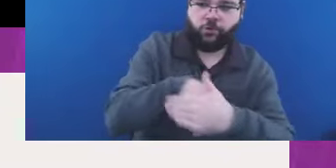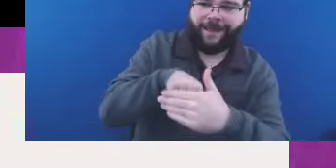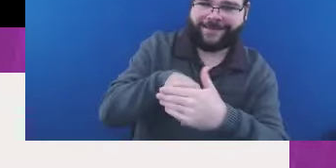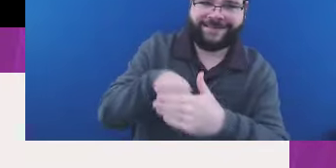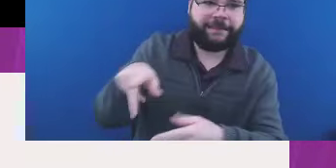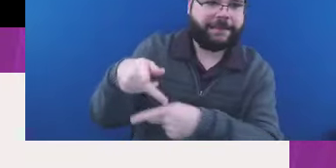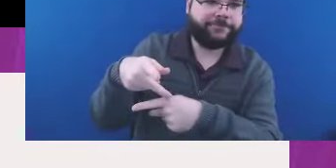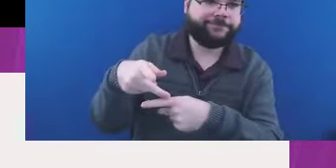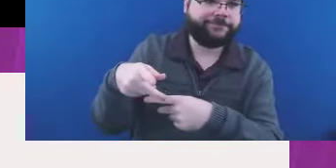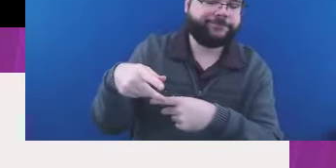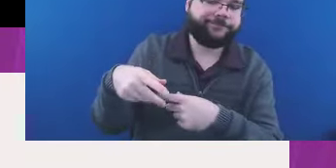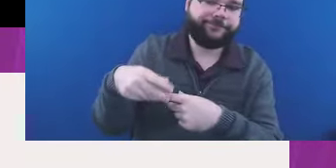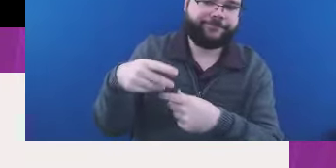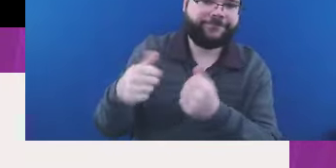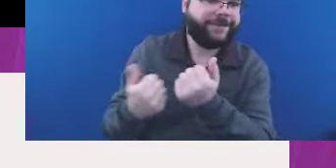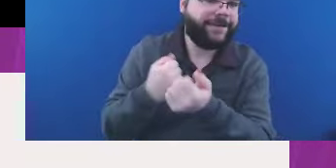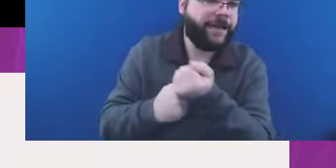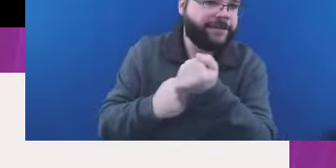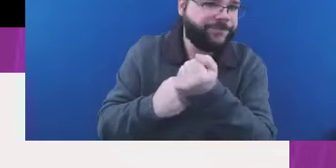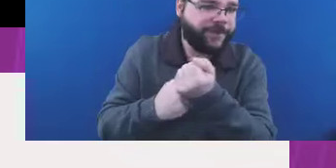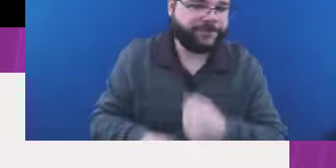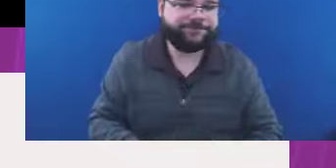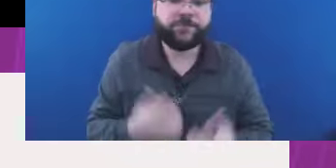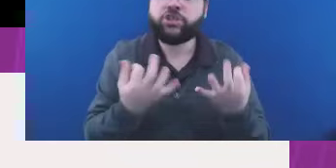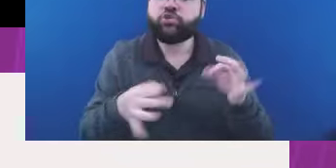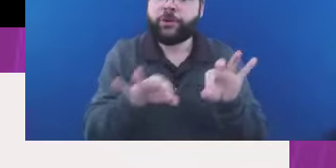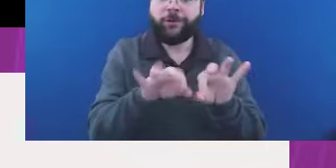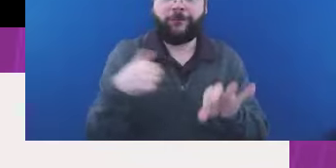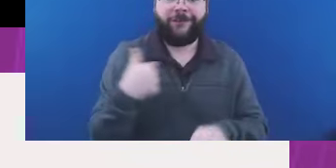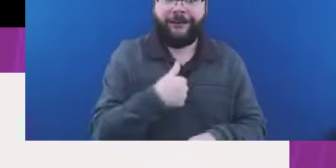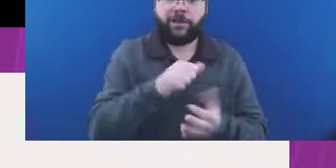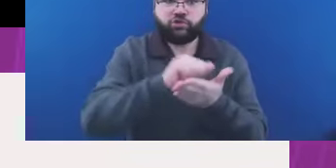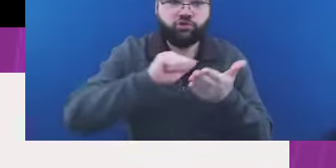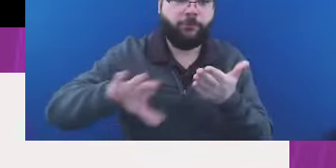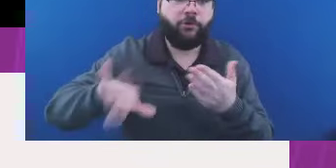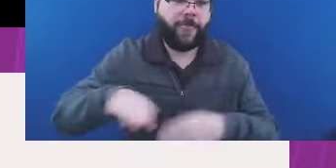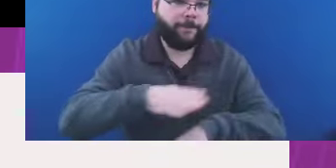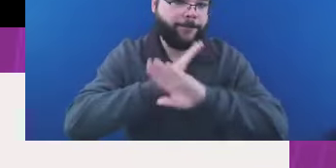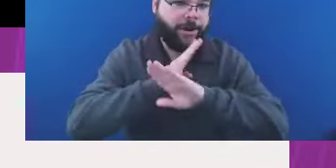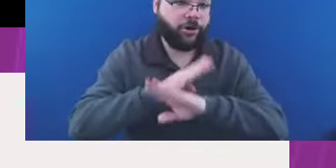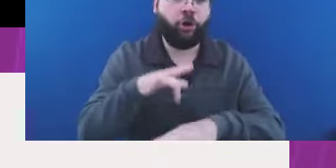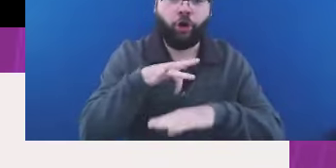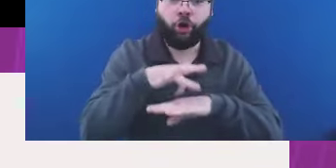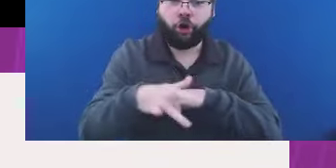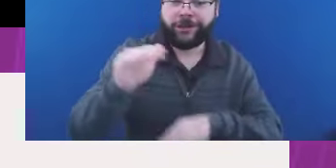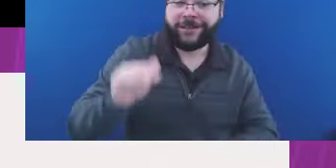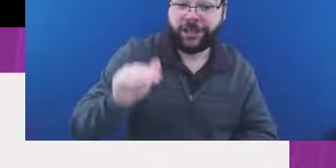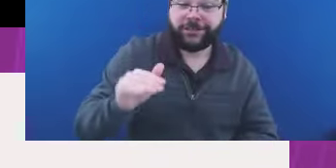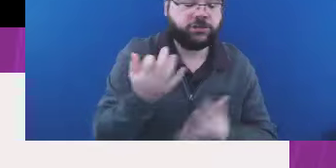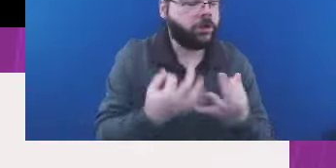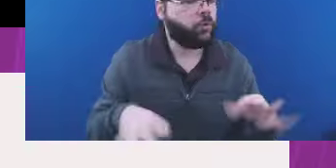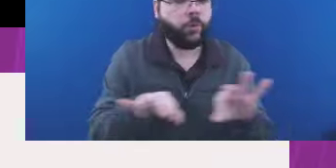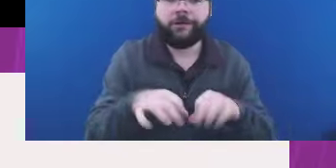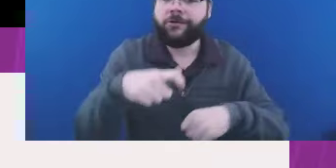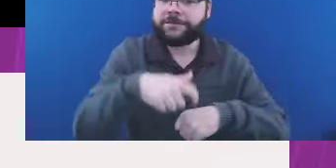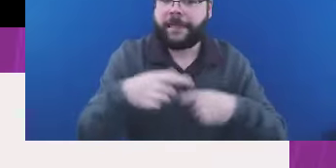it's critical that we work together to remove those barriers. Early childhood is a critical period of development.